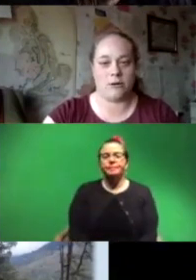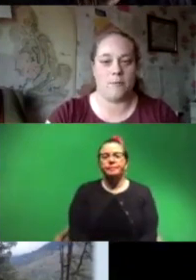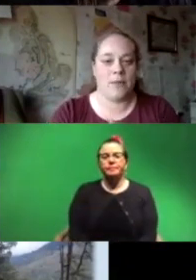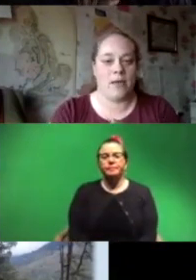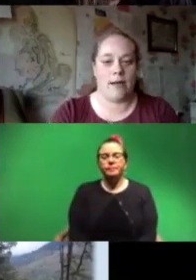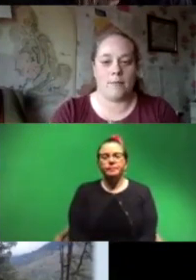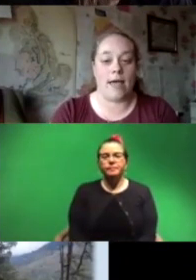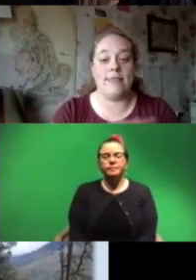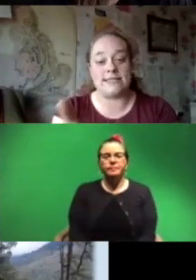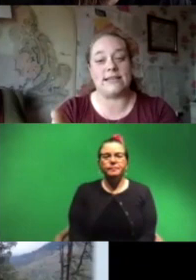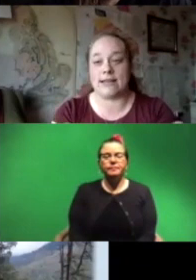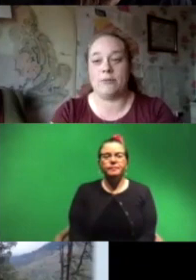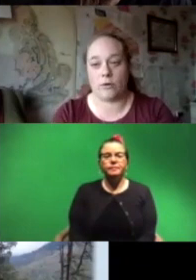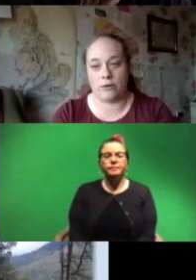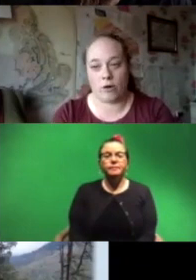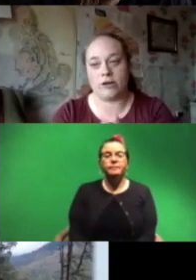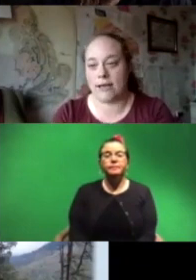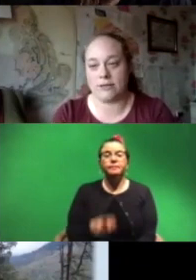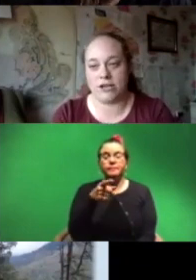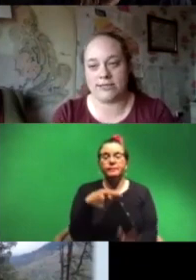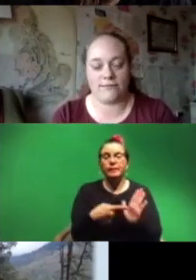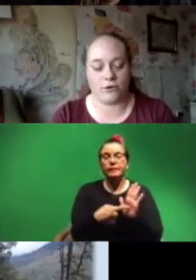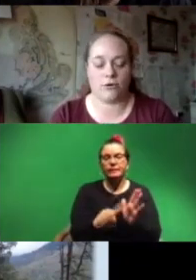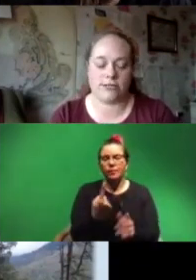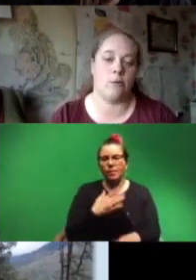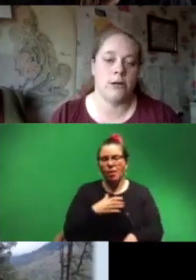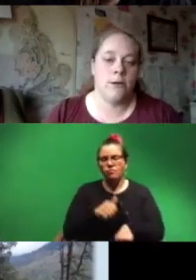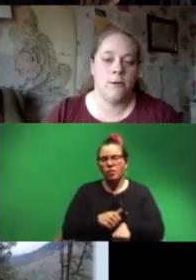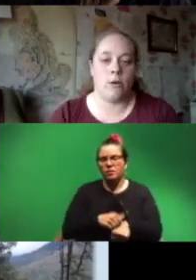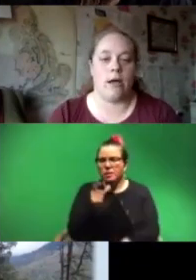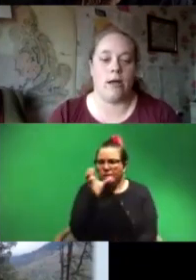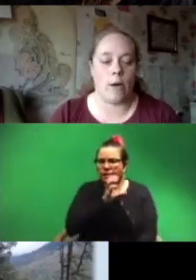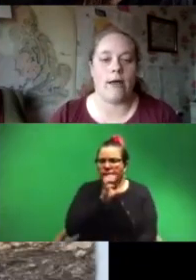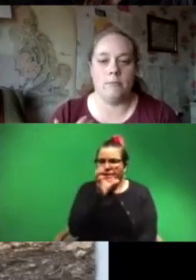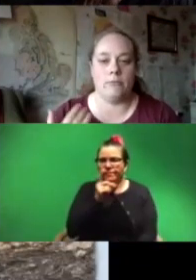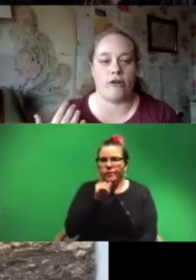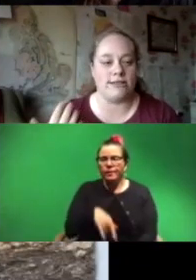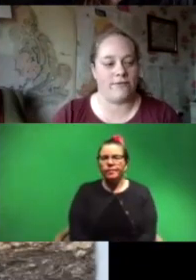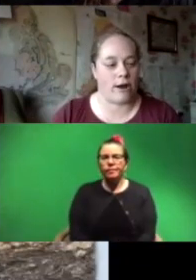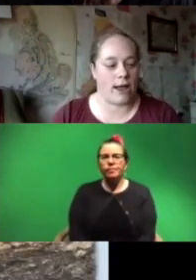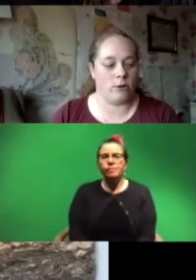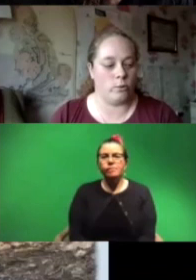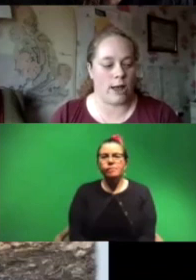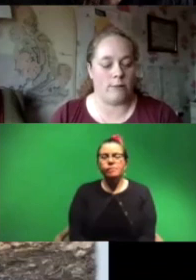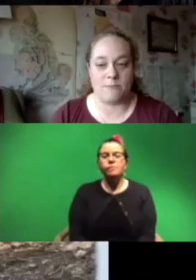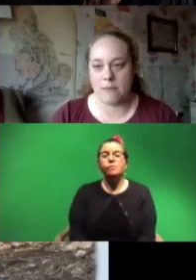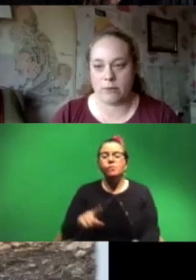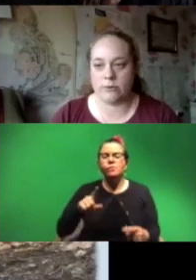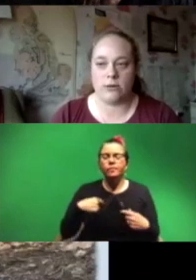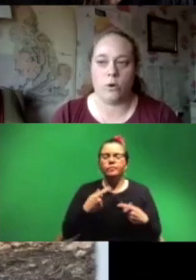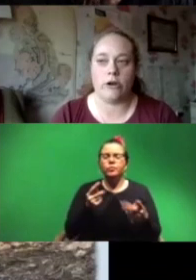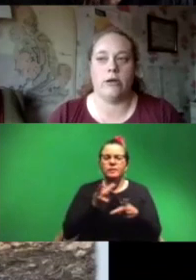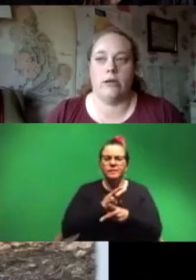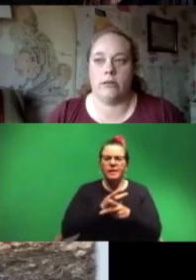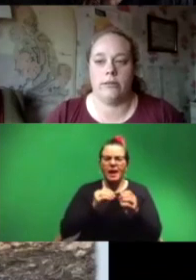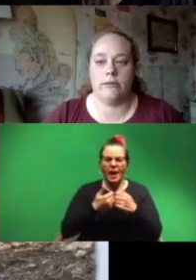Bhutan. And this is an example of one of the rocks that I was hunting for. So when I'm trying to figure out how to make a mountain,